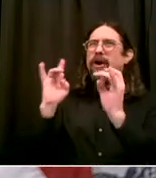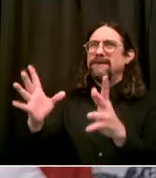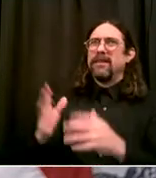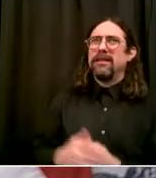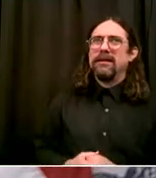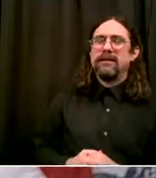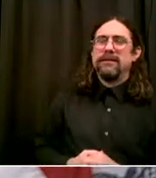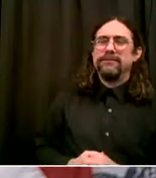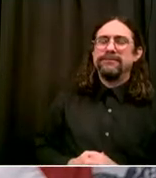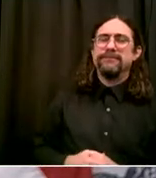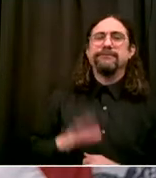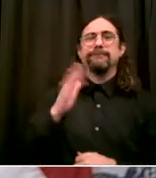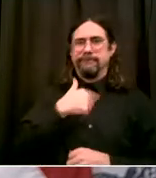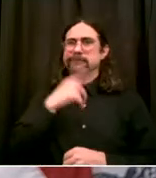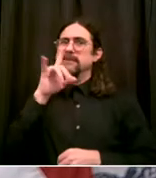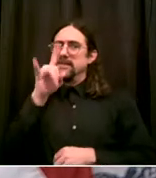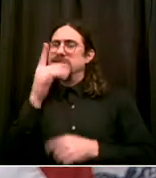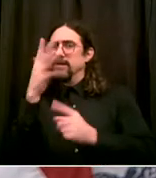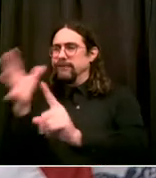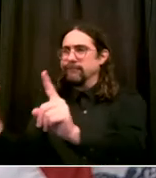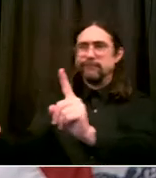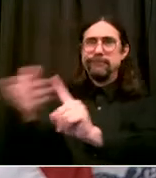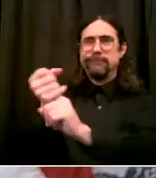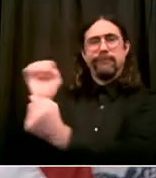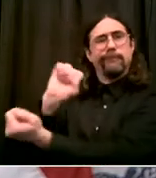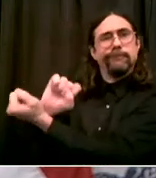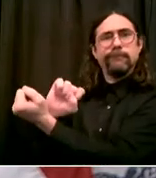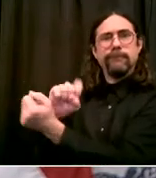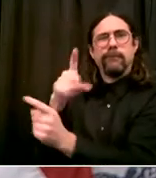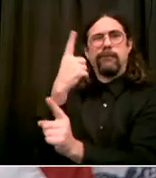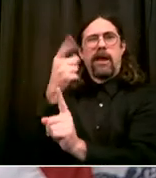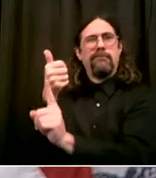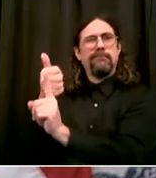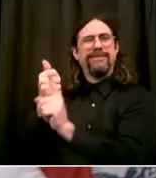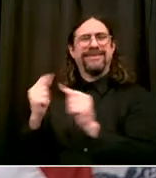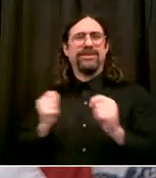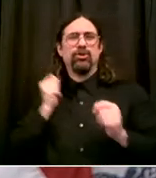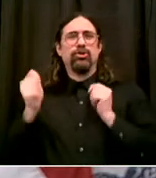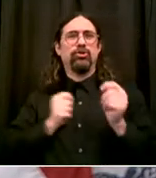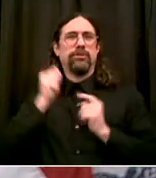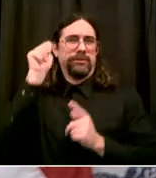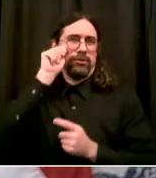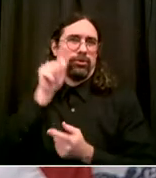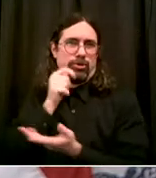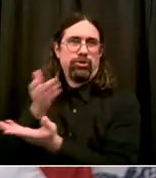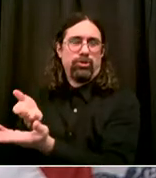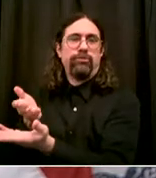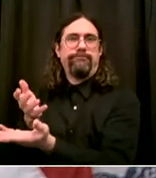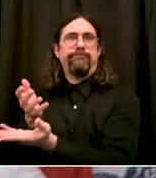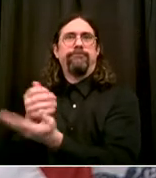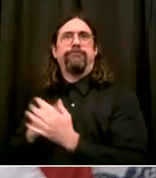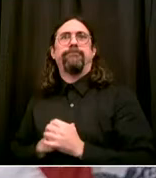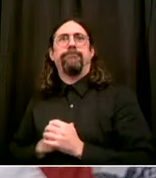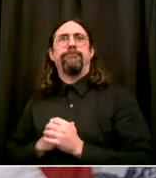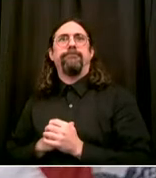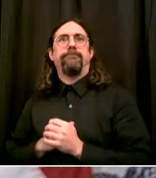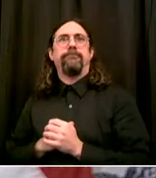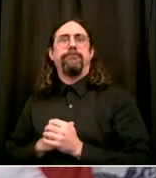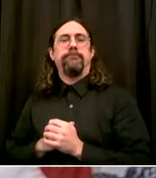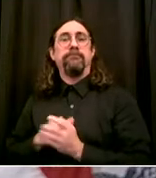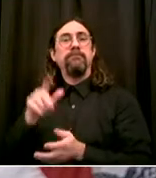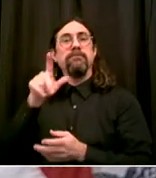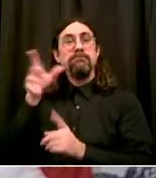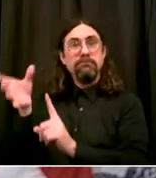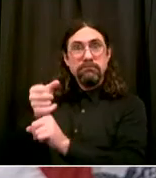upon all of us. But we also have to have consequences. So there will be consequences in this case. I don't want to ever see anything like this happen in New York